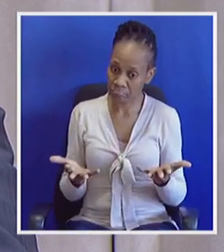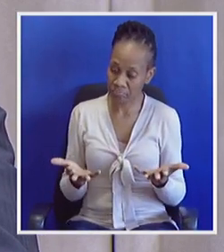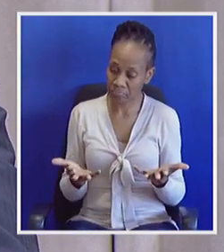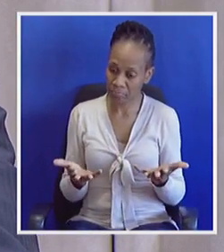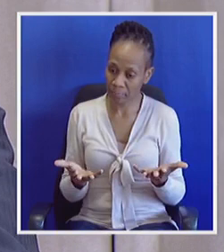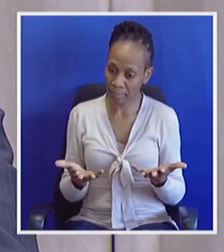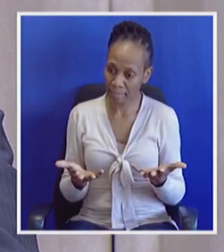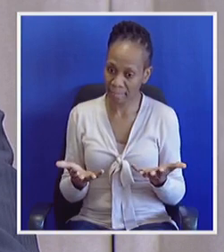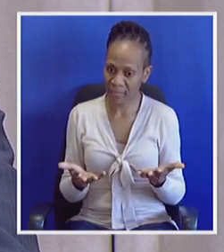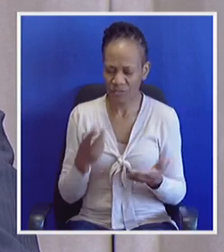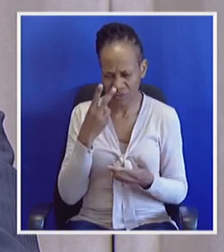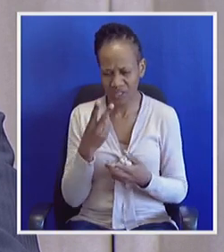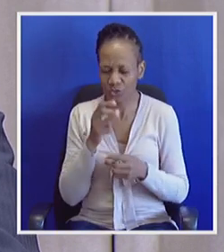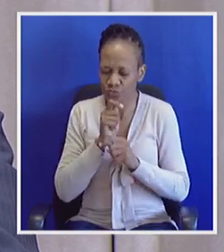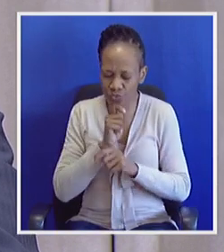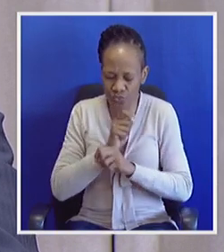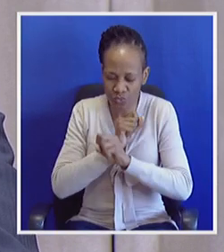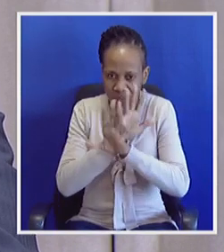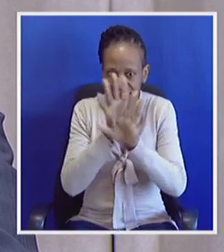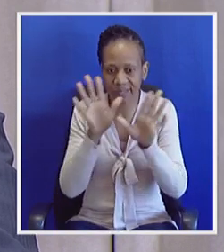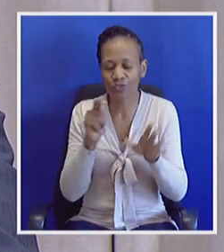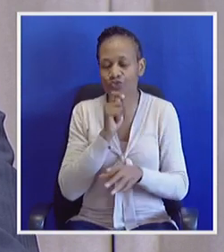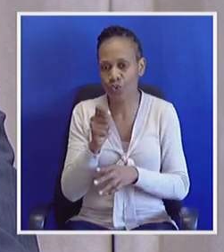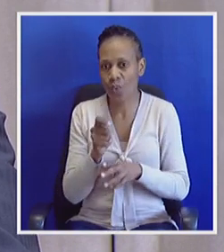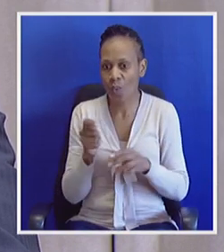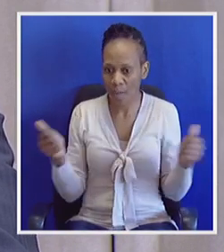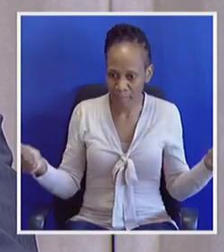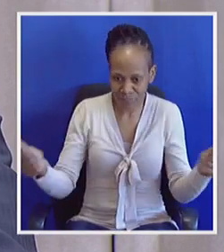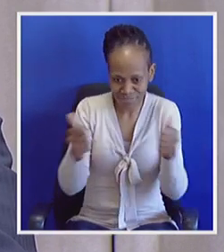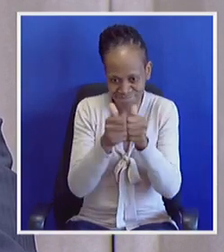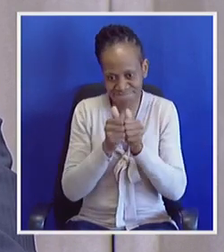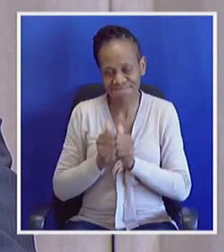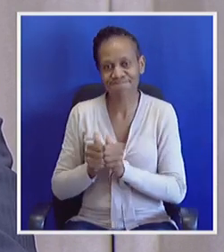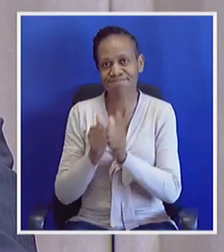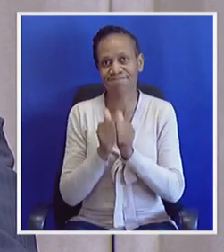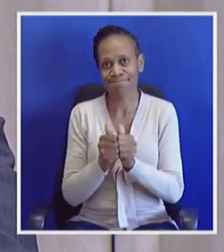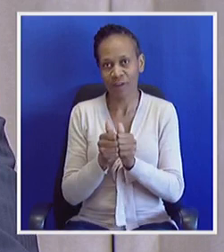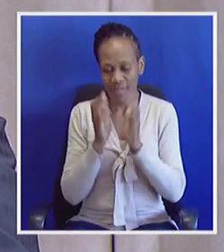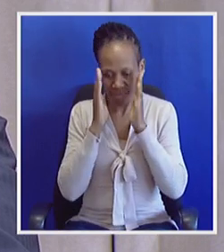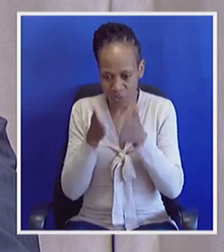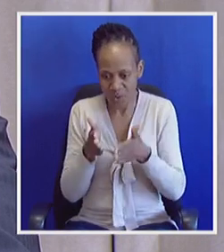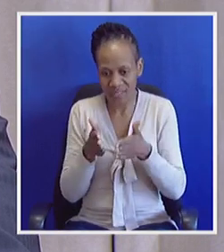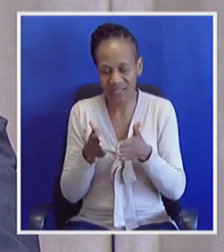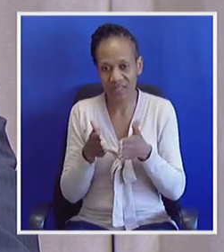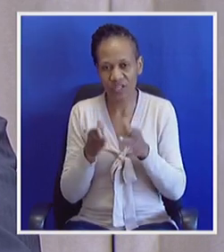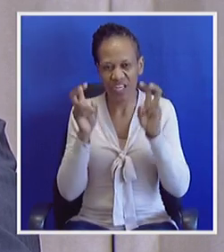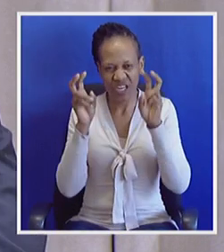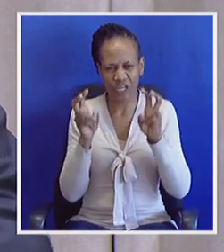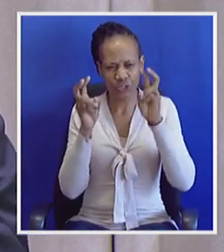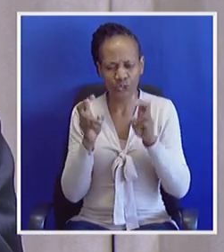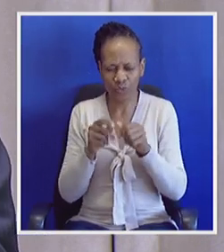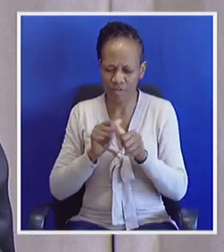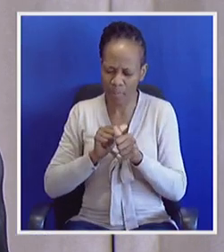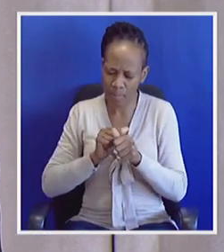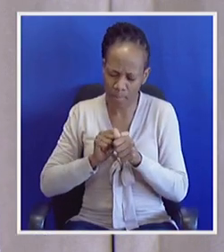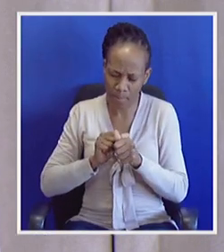of true collaboration in our country, which deals with a very vexing matter, which is very high on the